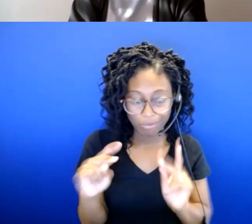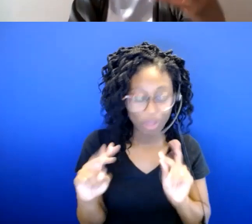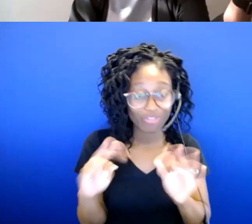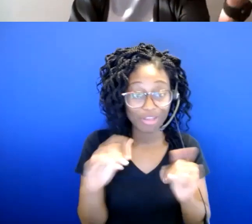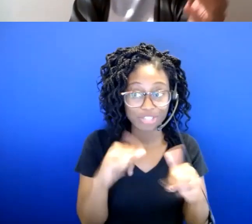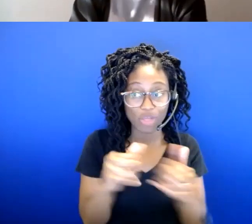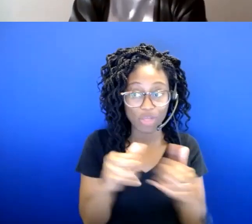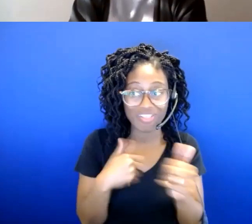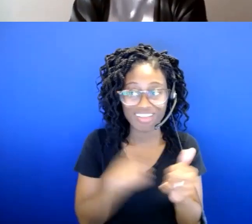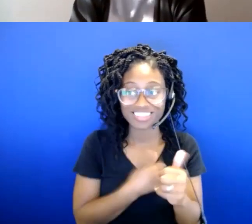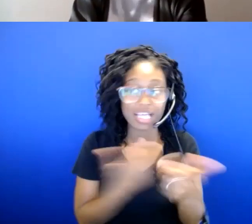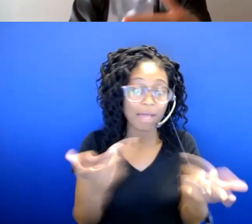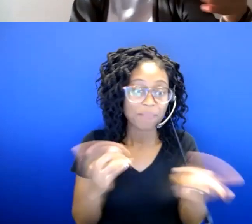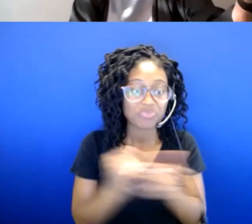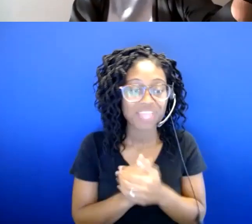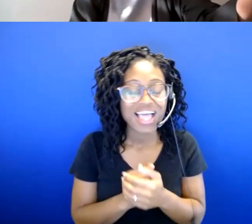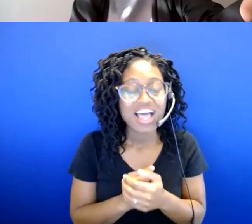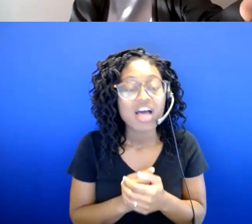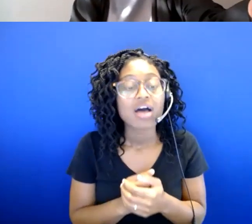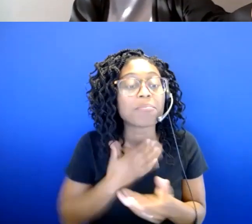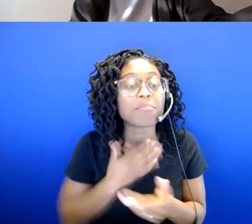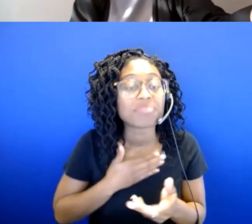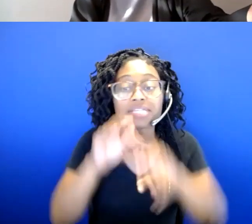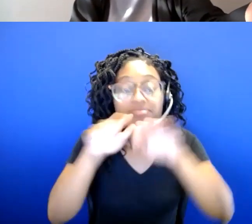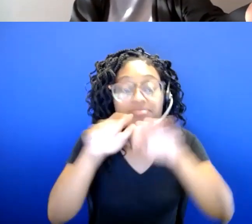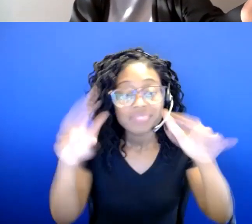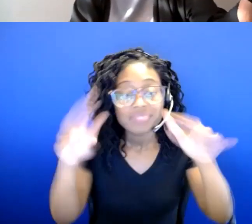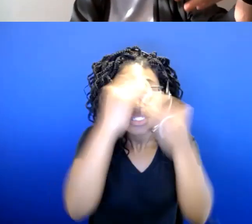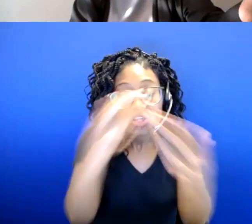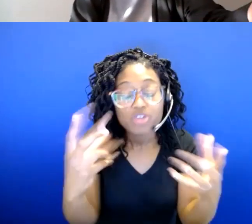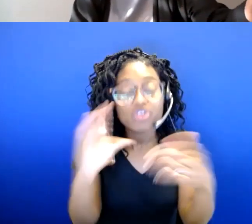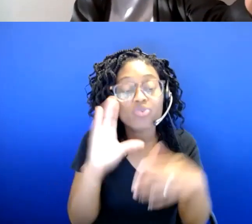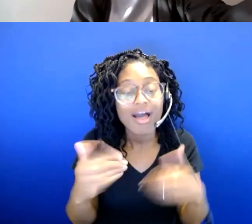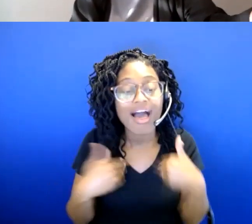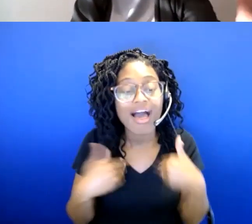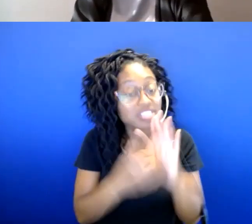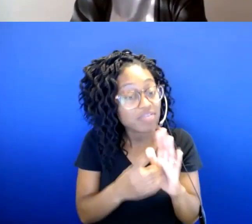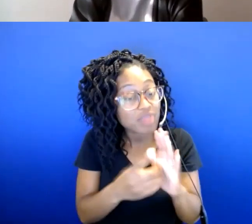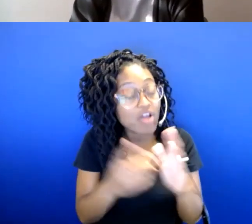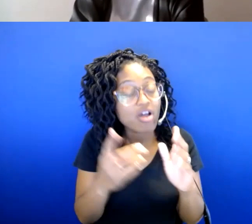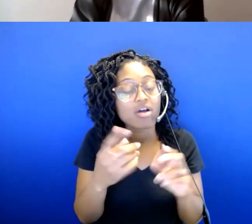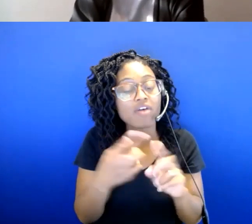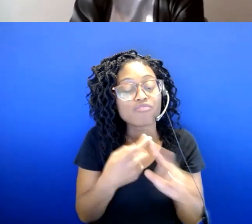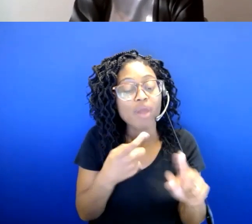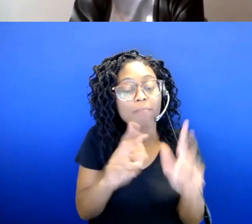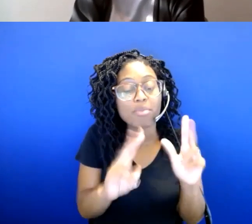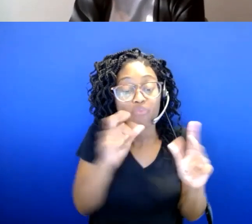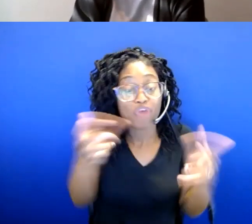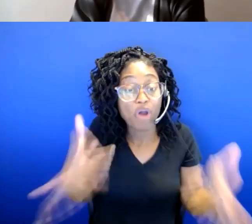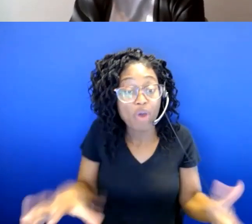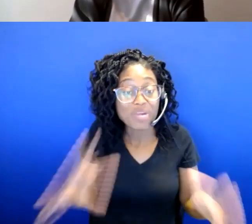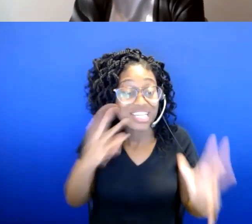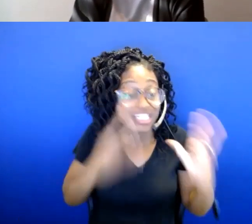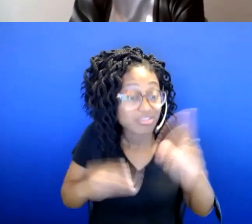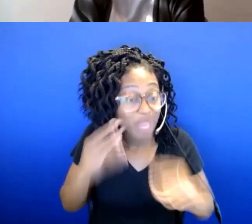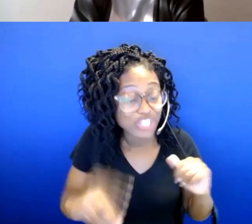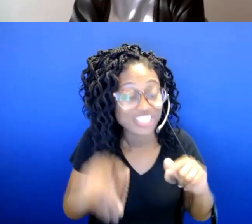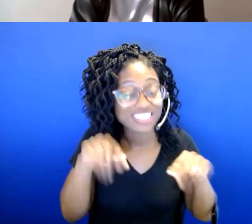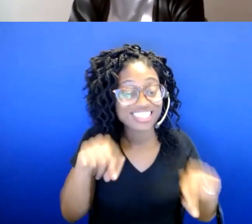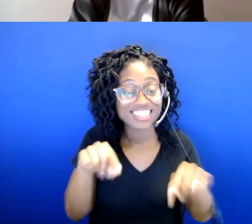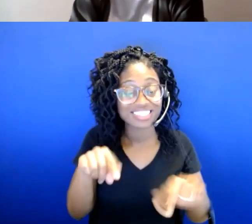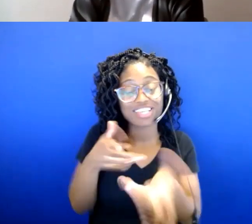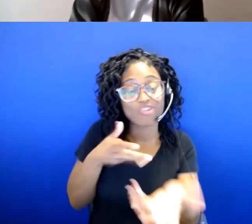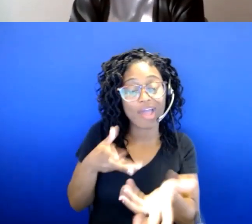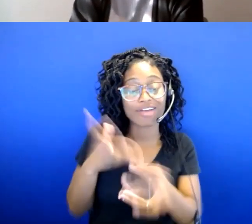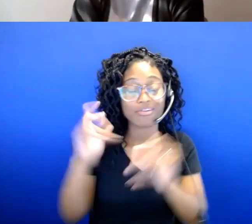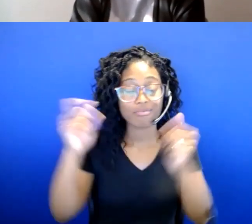We encourage you to spread the word. We're going to have some demonstrations from those already done so that people can see maybe a dozen or so